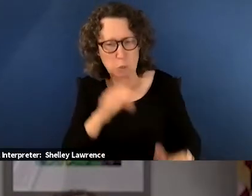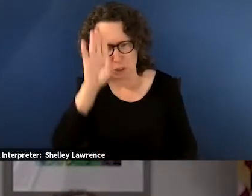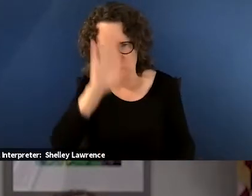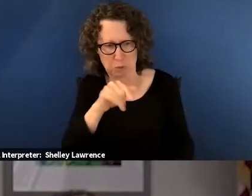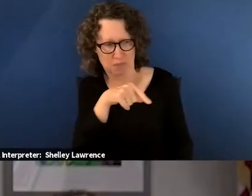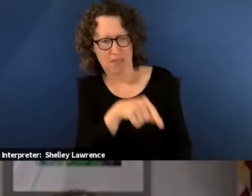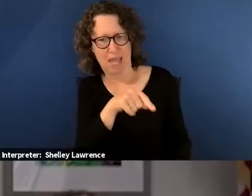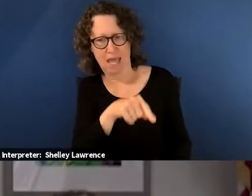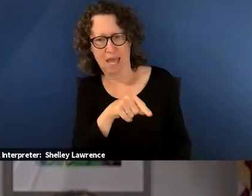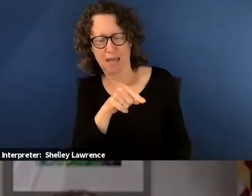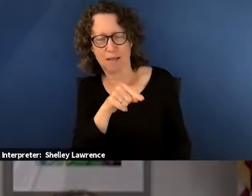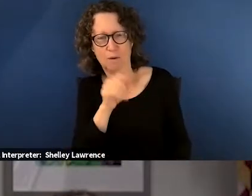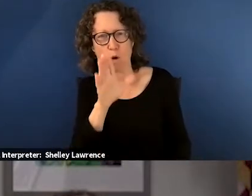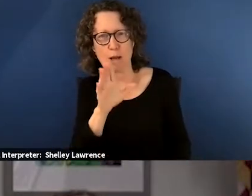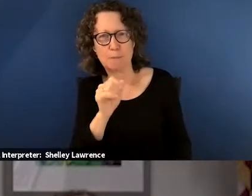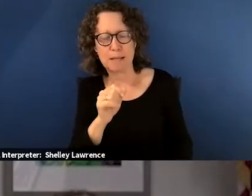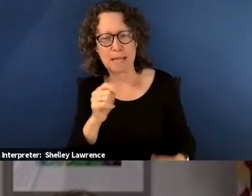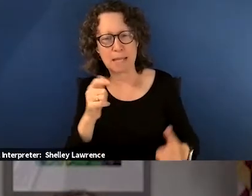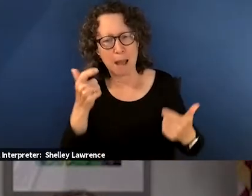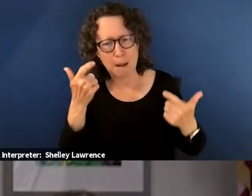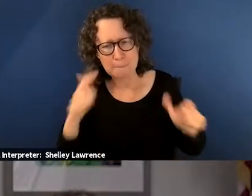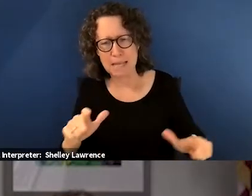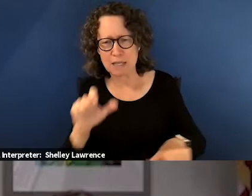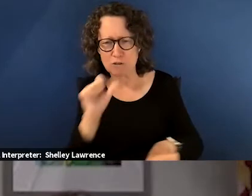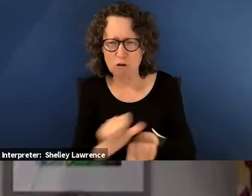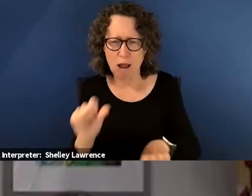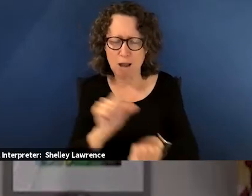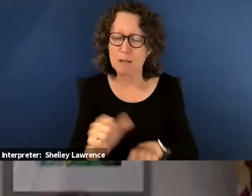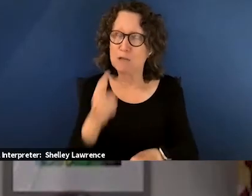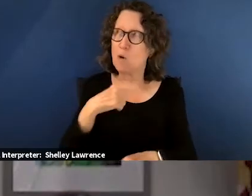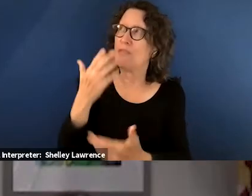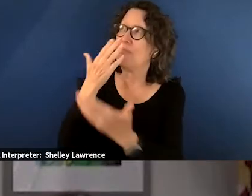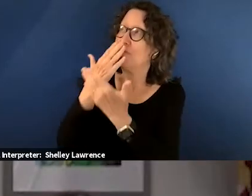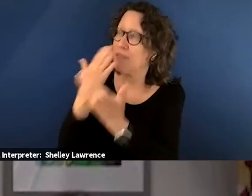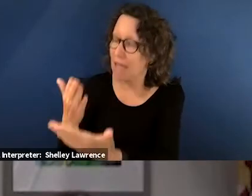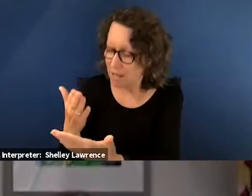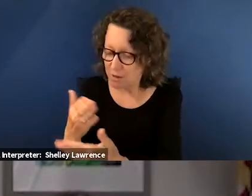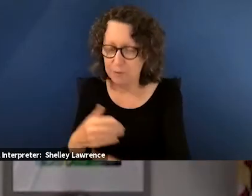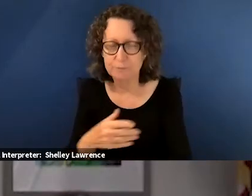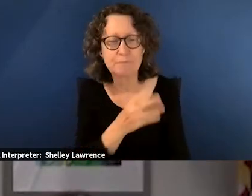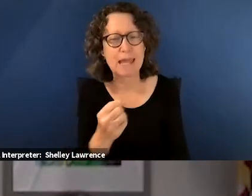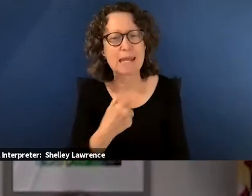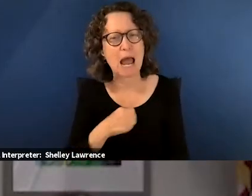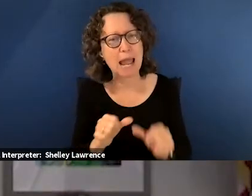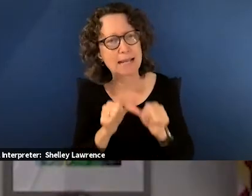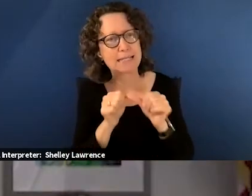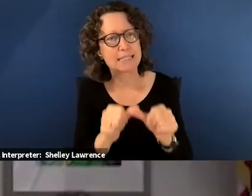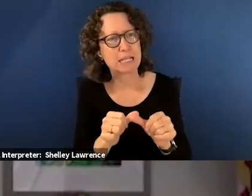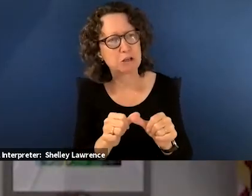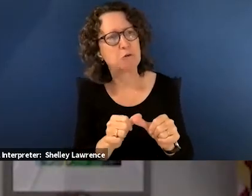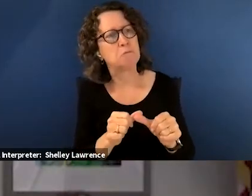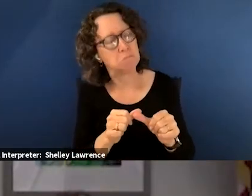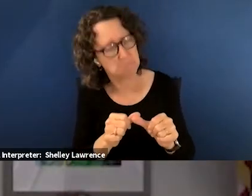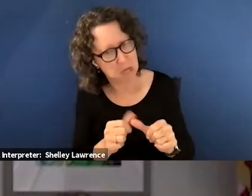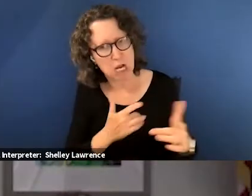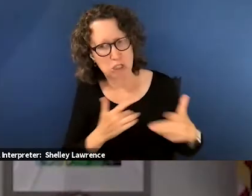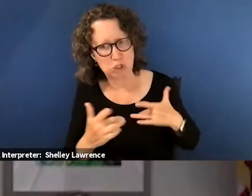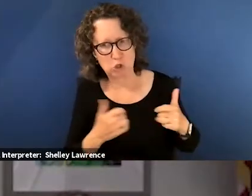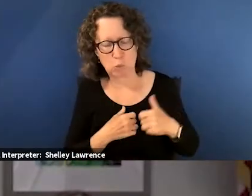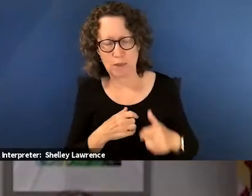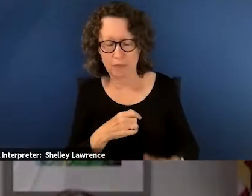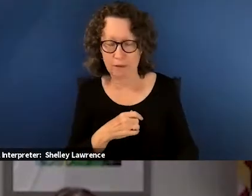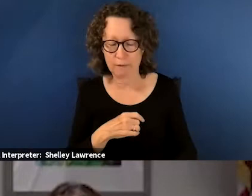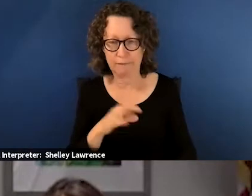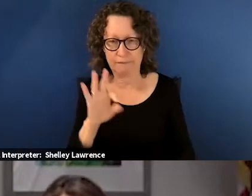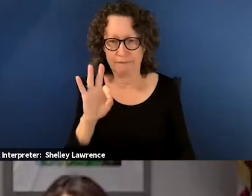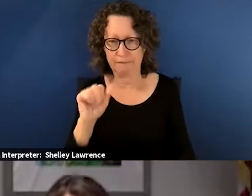would be a mighty task, so thank you. And I continue to be concerned with the sobering